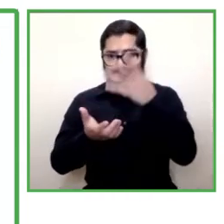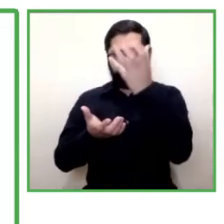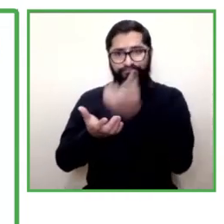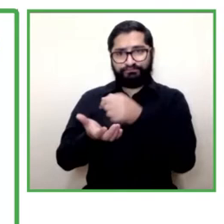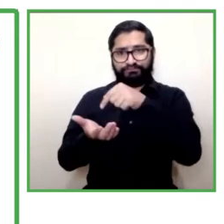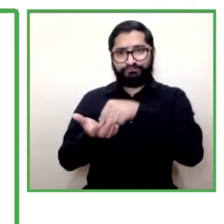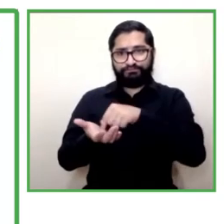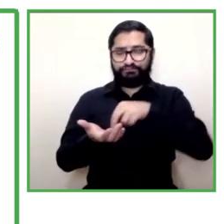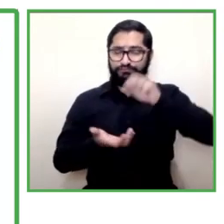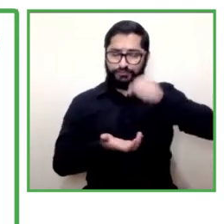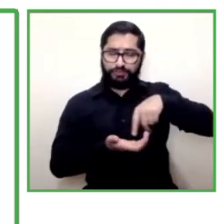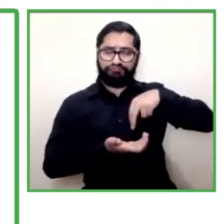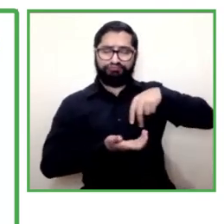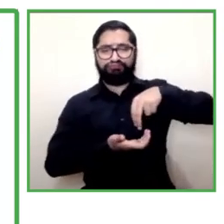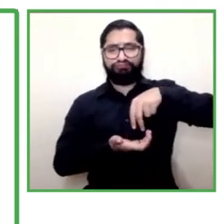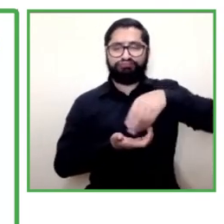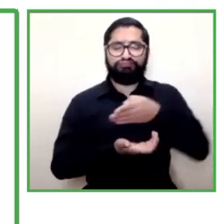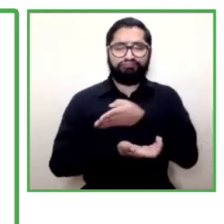mode, and